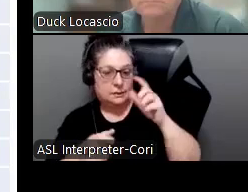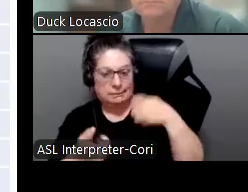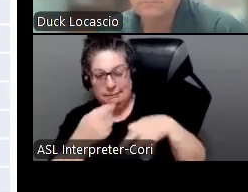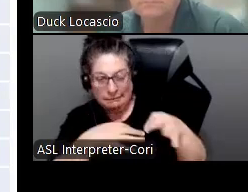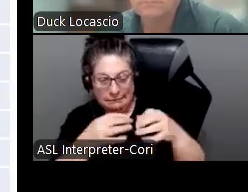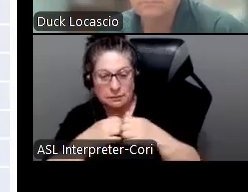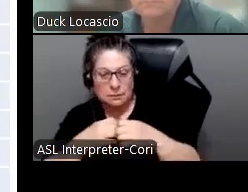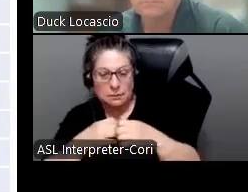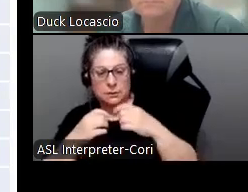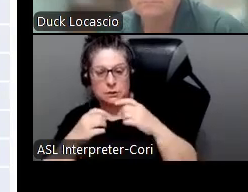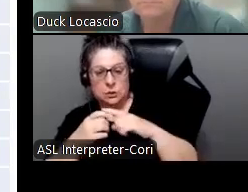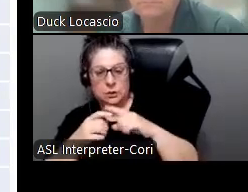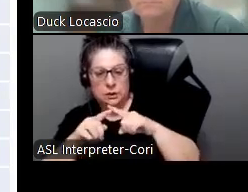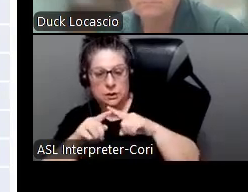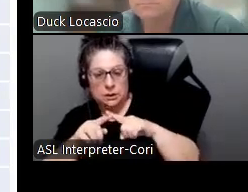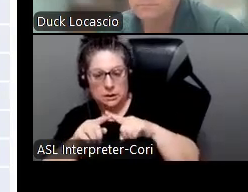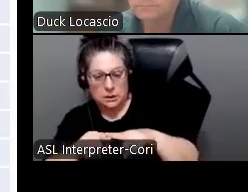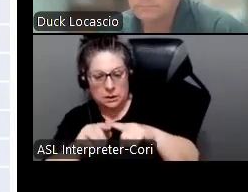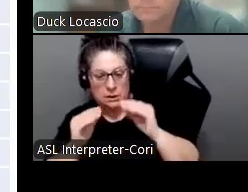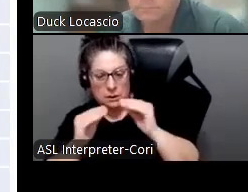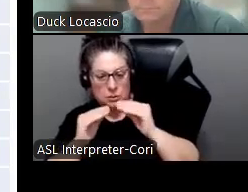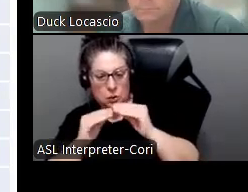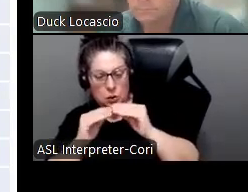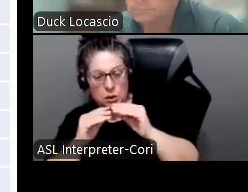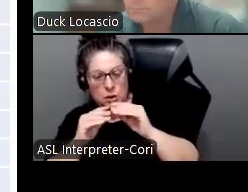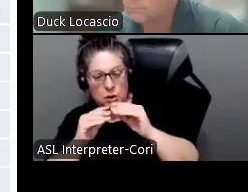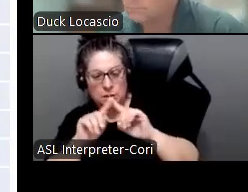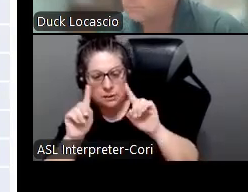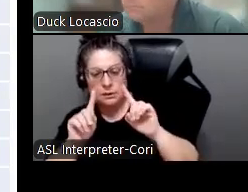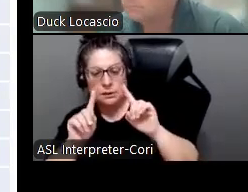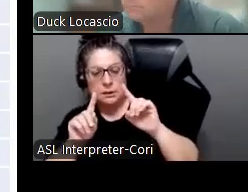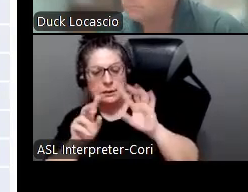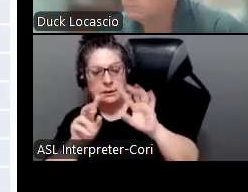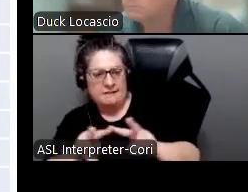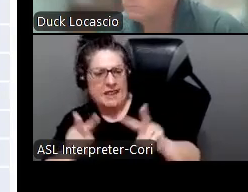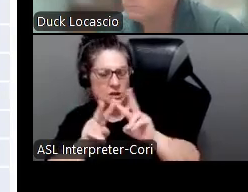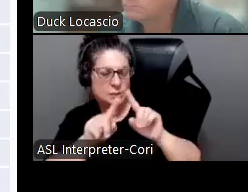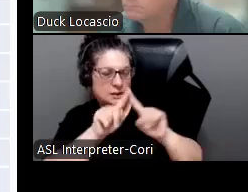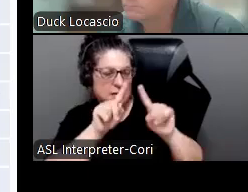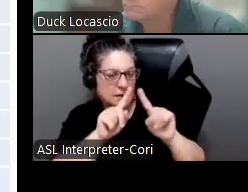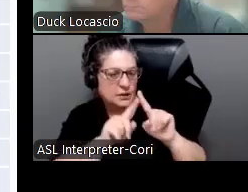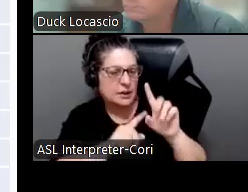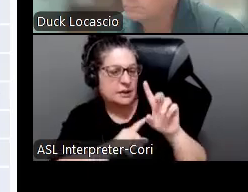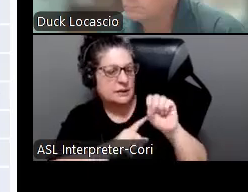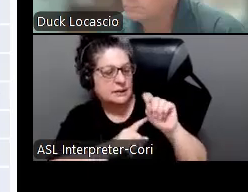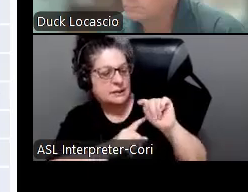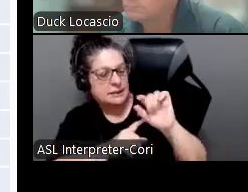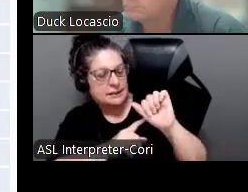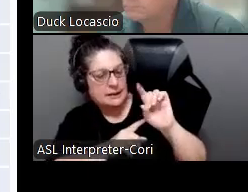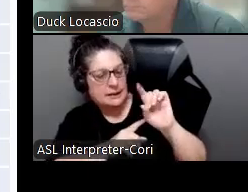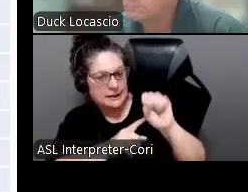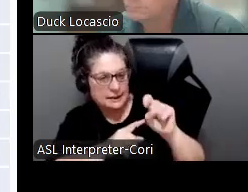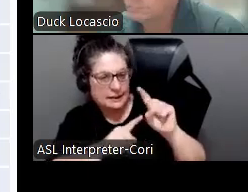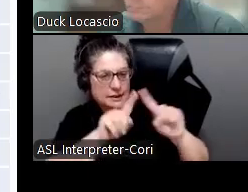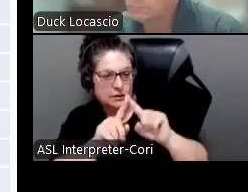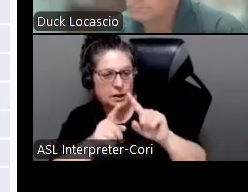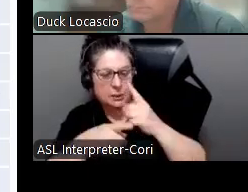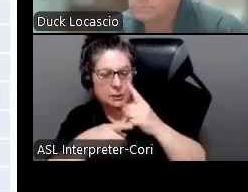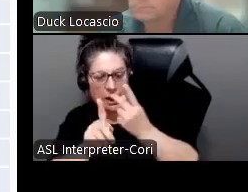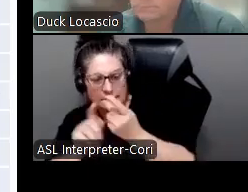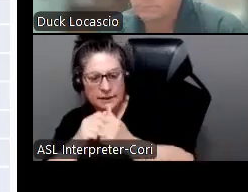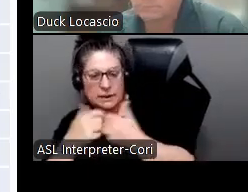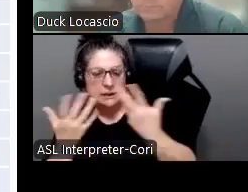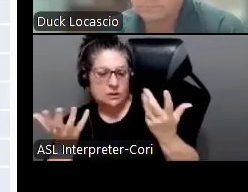to more of a relative basal area values, because different stands have different productivities. And